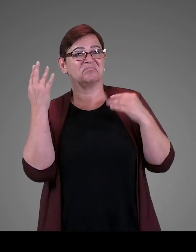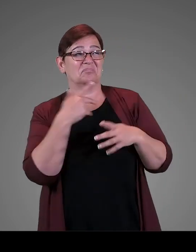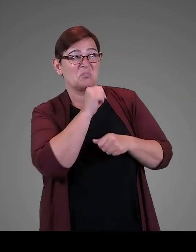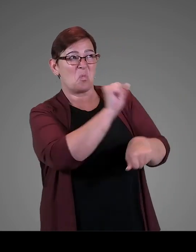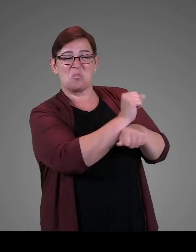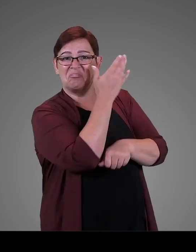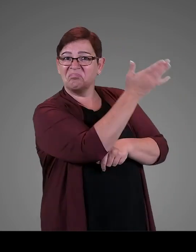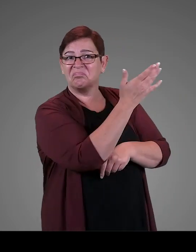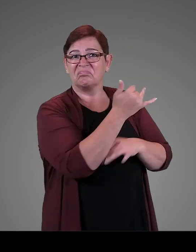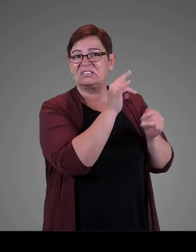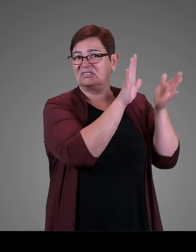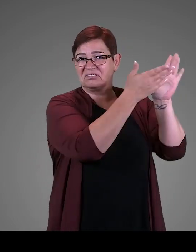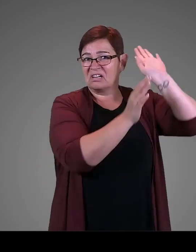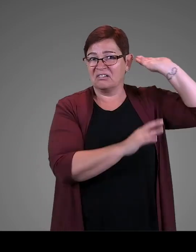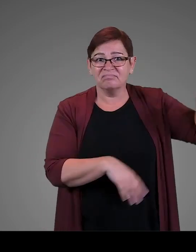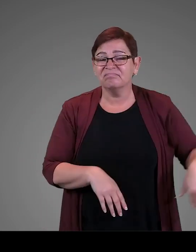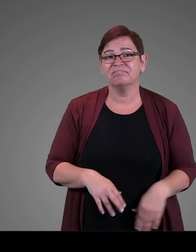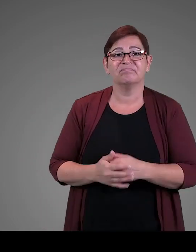d'artistes.